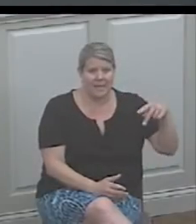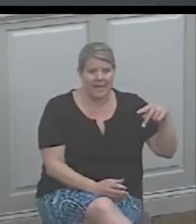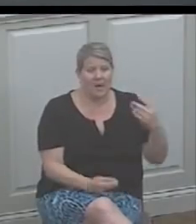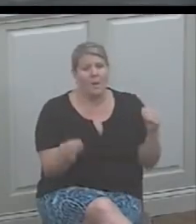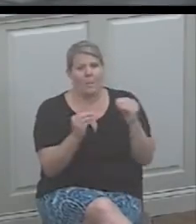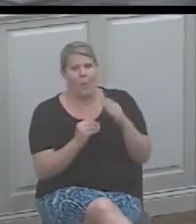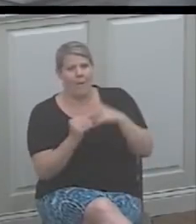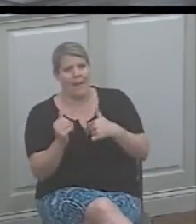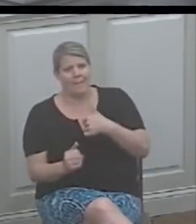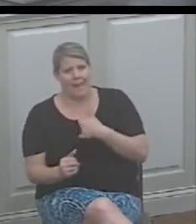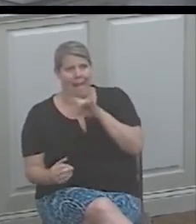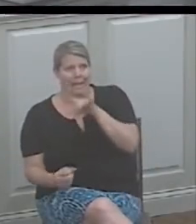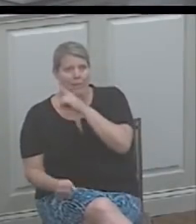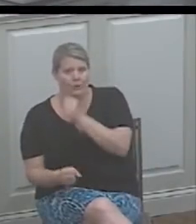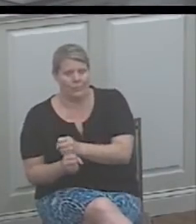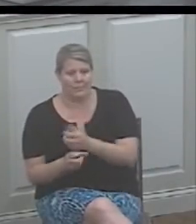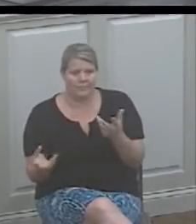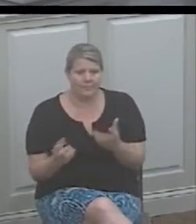Thank you.